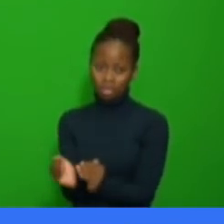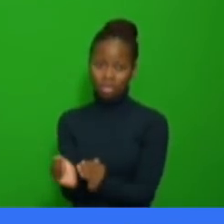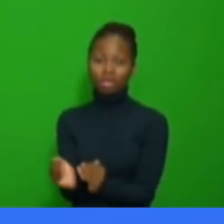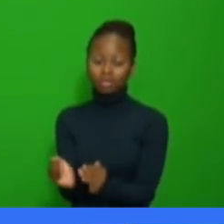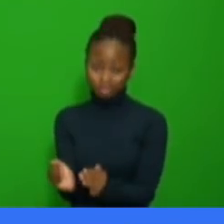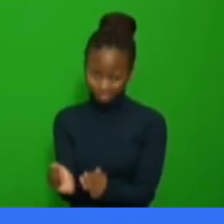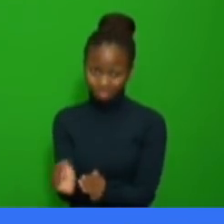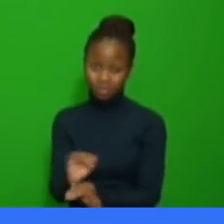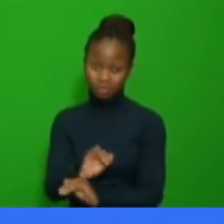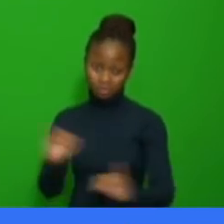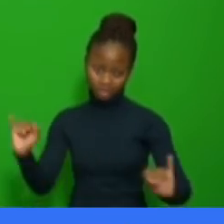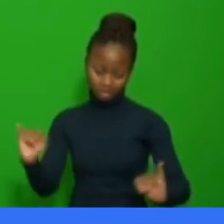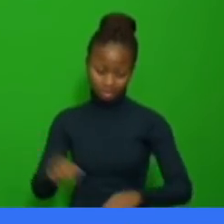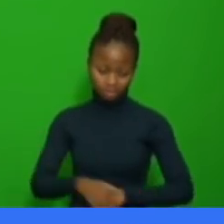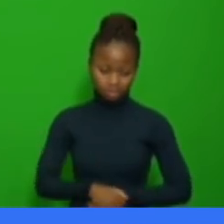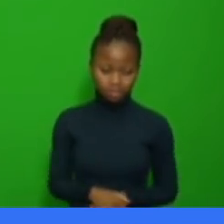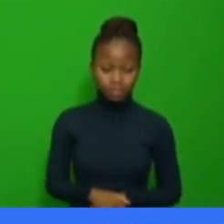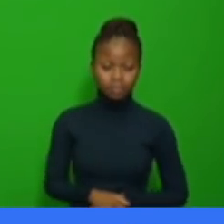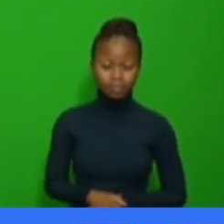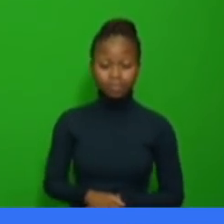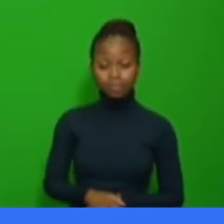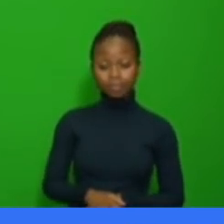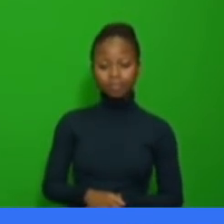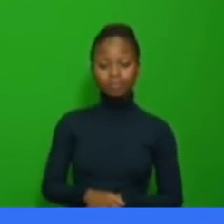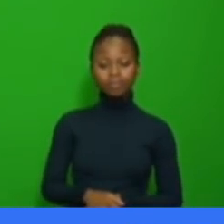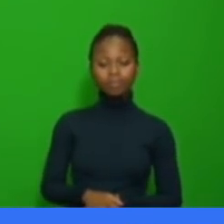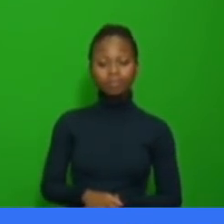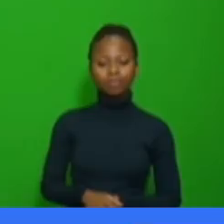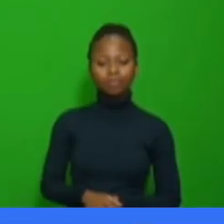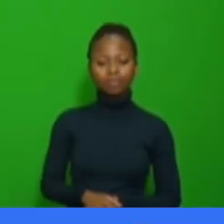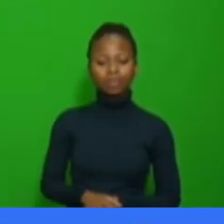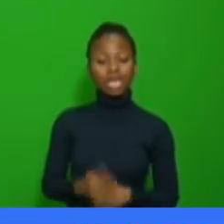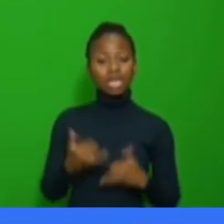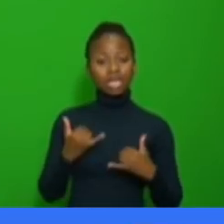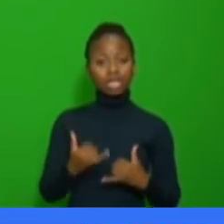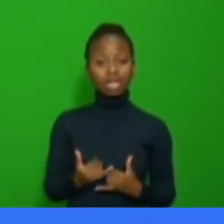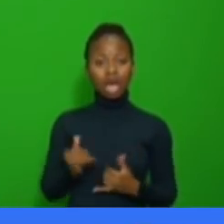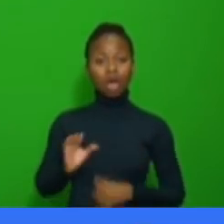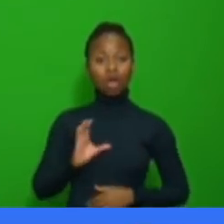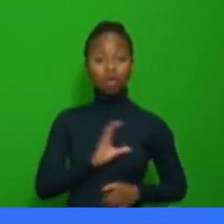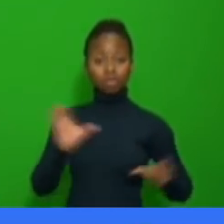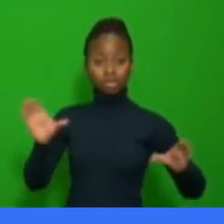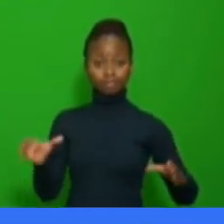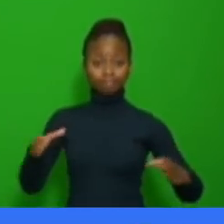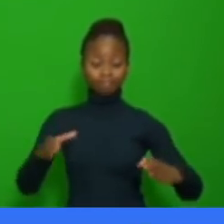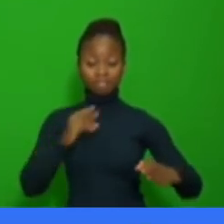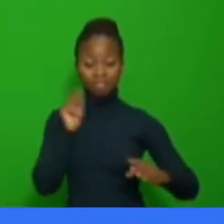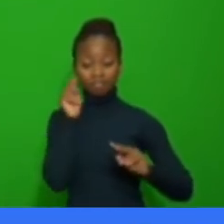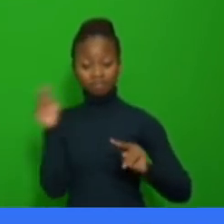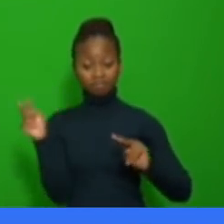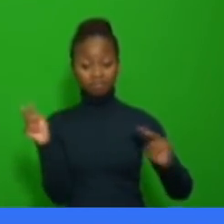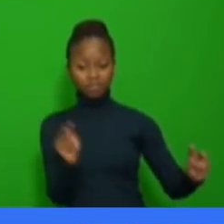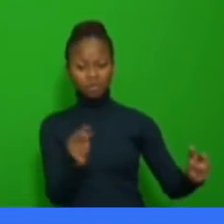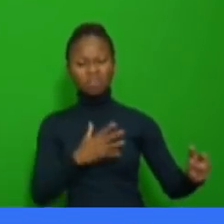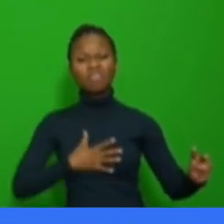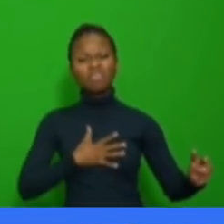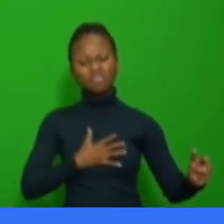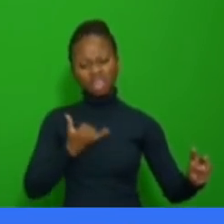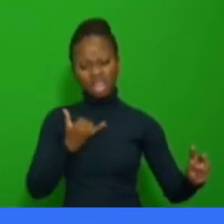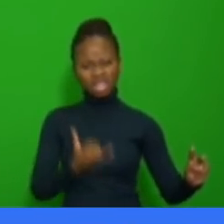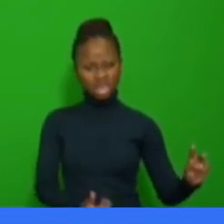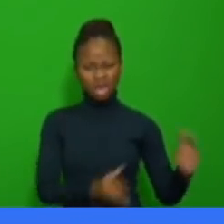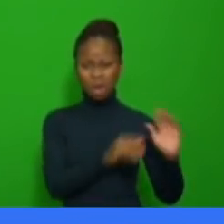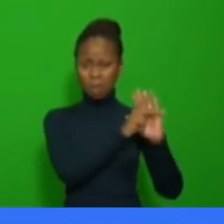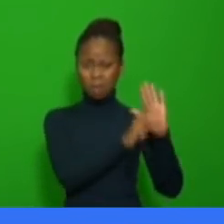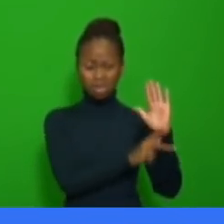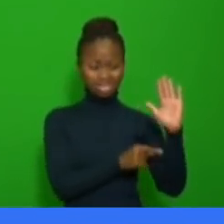small, open economy. The committee remains of the view that current challenges facing the economy